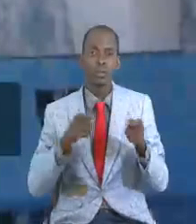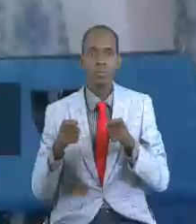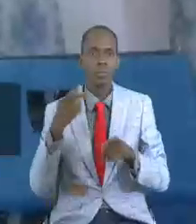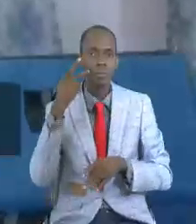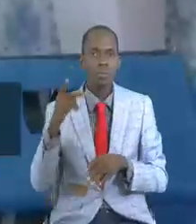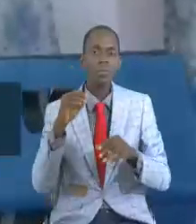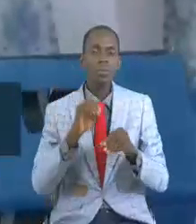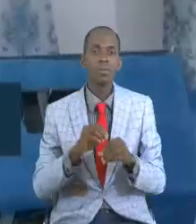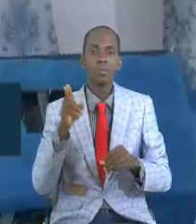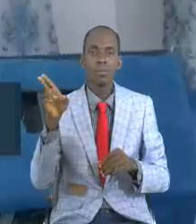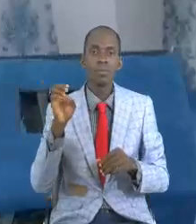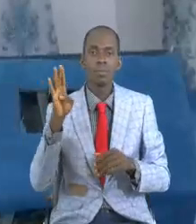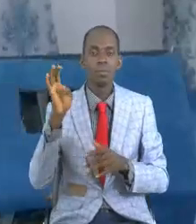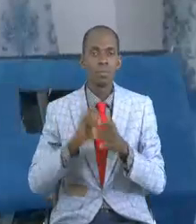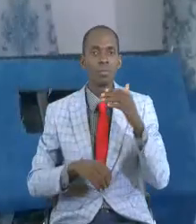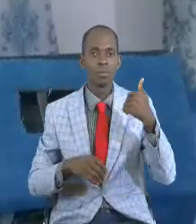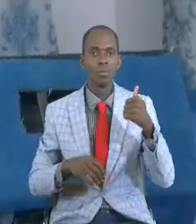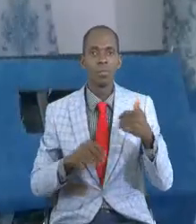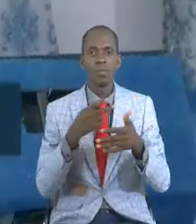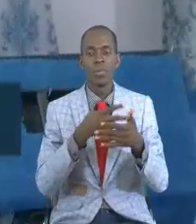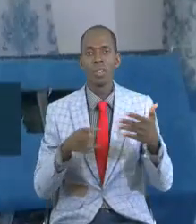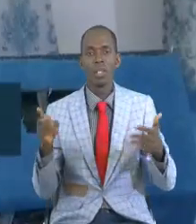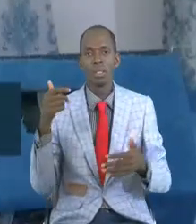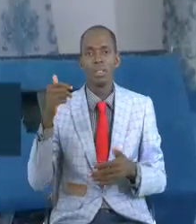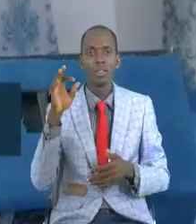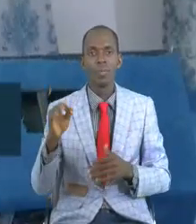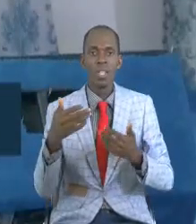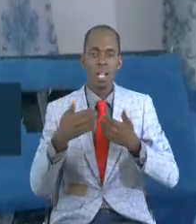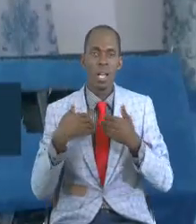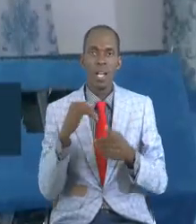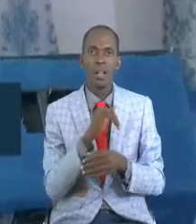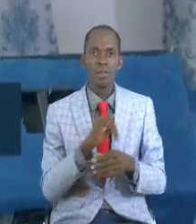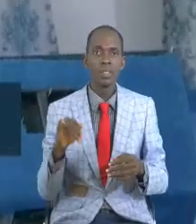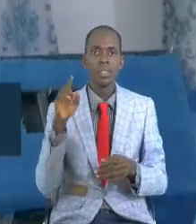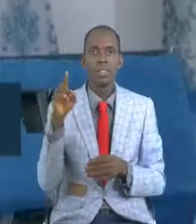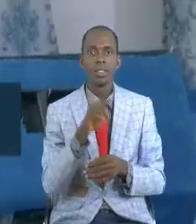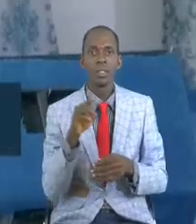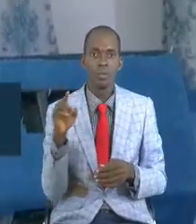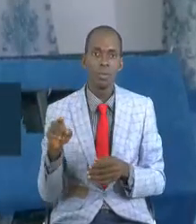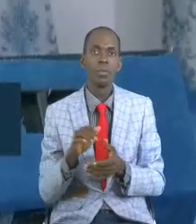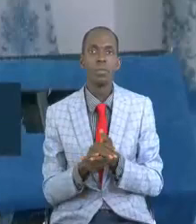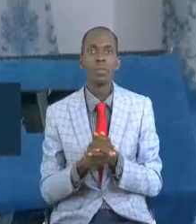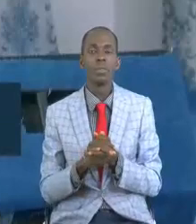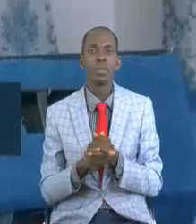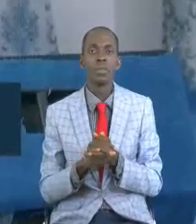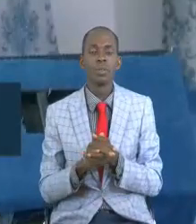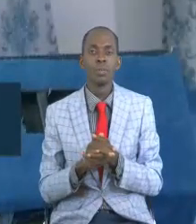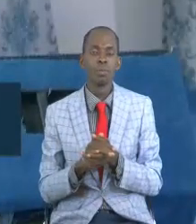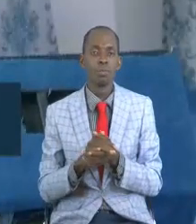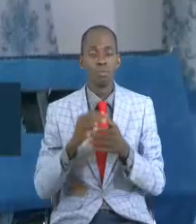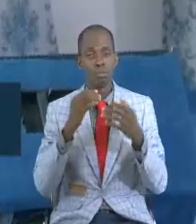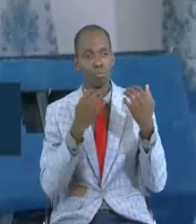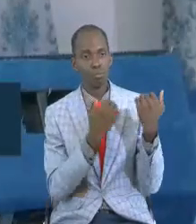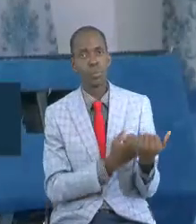chapter 10, verse 19. Having therefore boldness, we have it